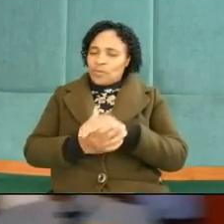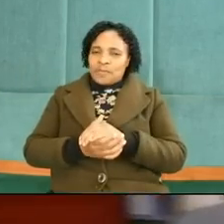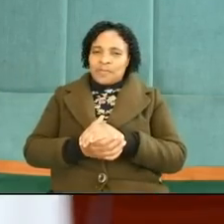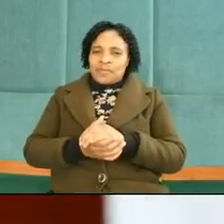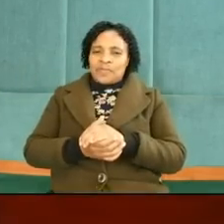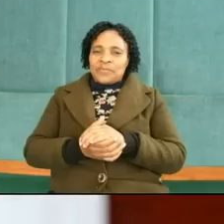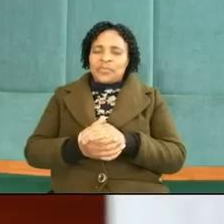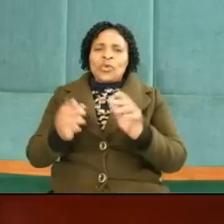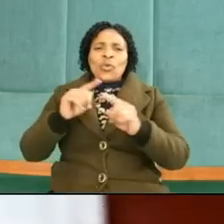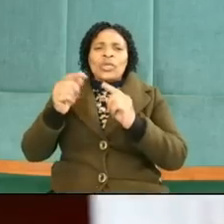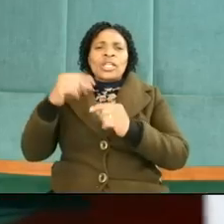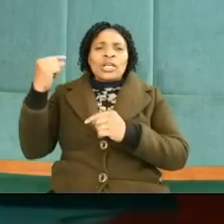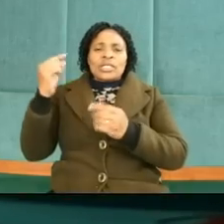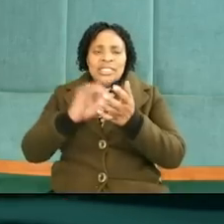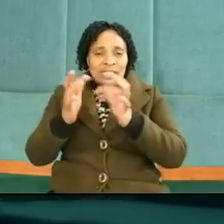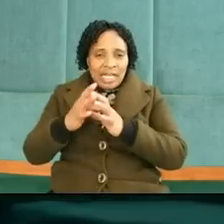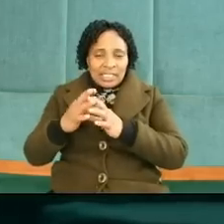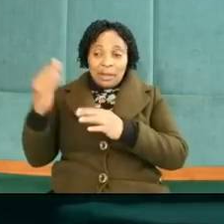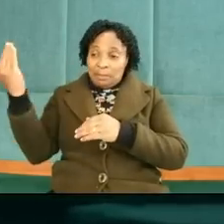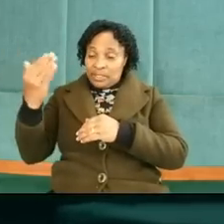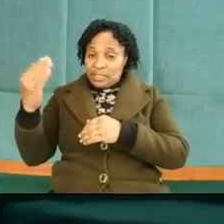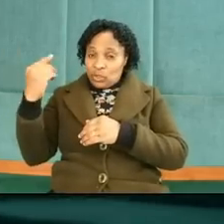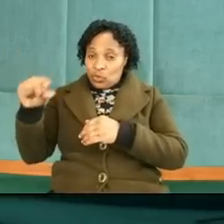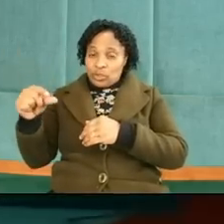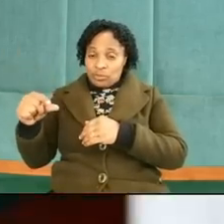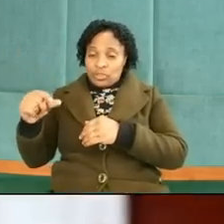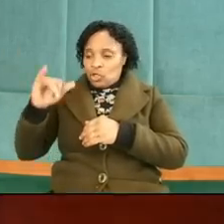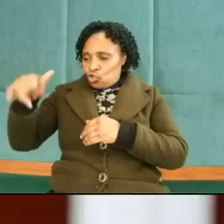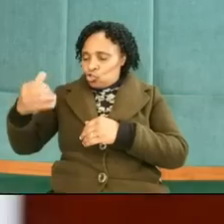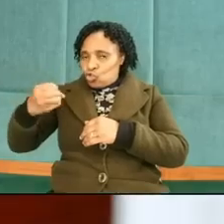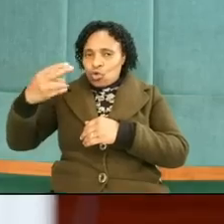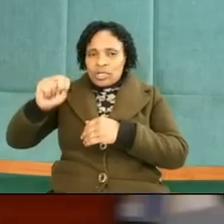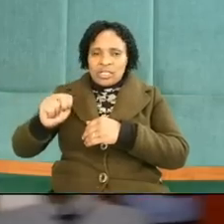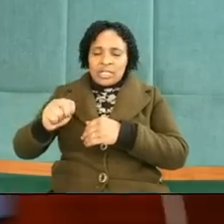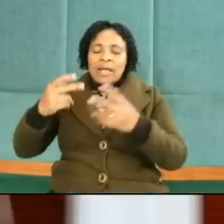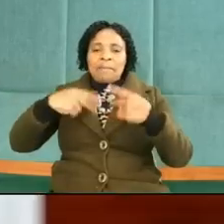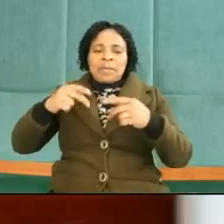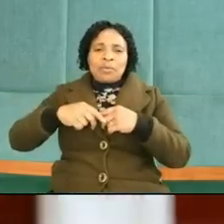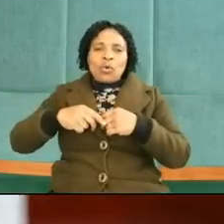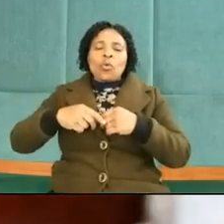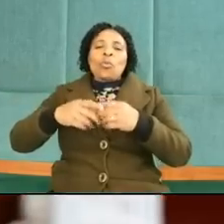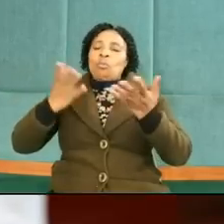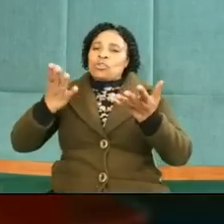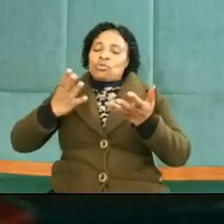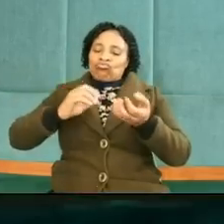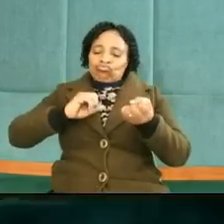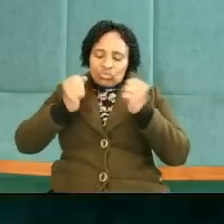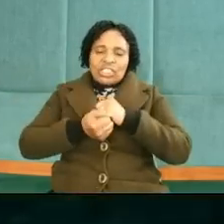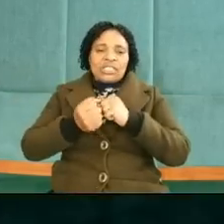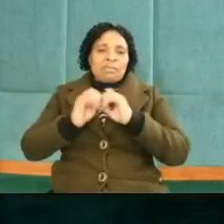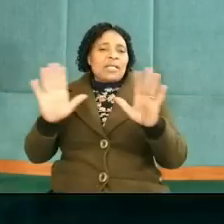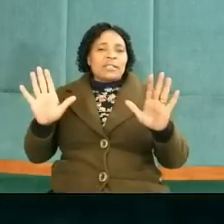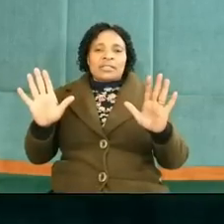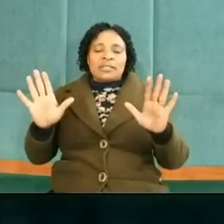No. When Jesus preached the gospel, when John preached the gospel, it was for people to repent. Amen?